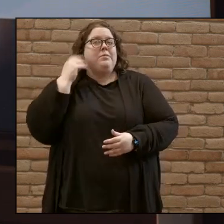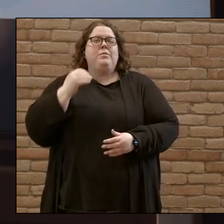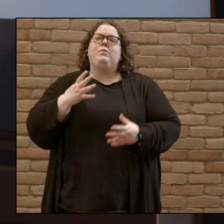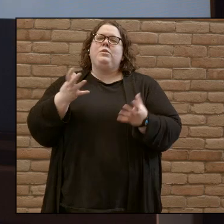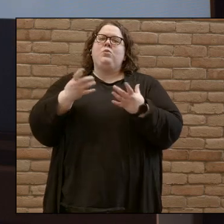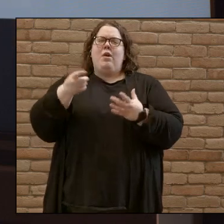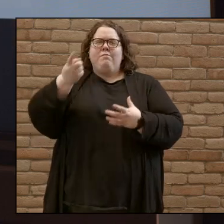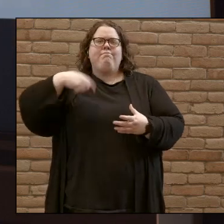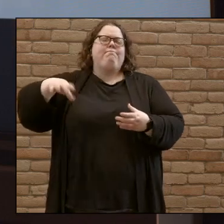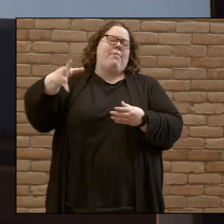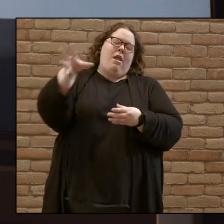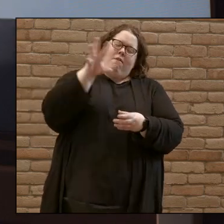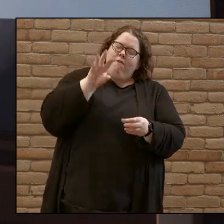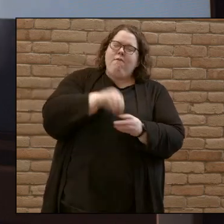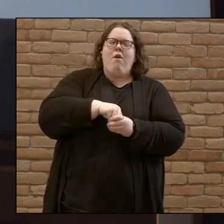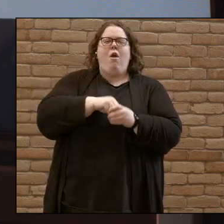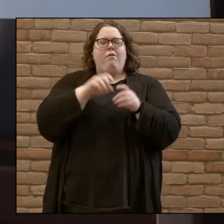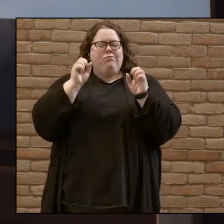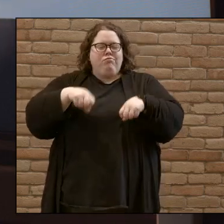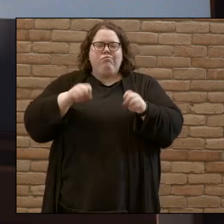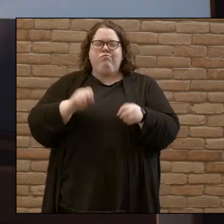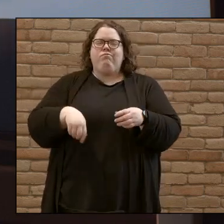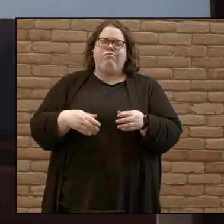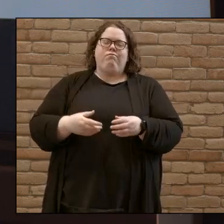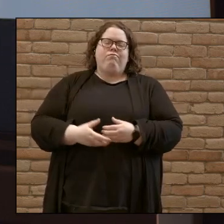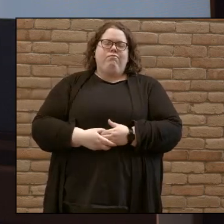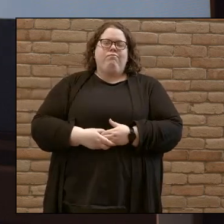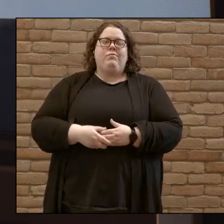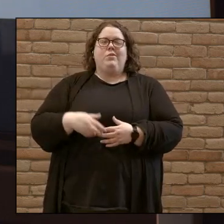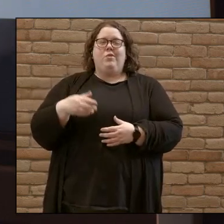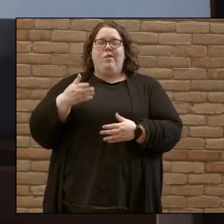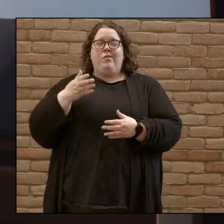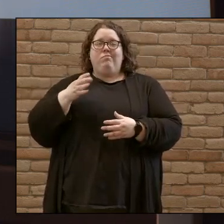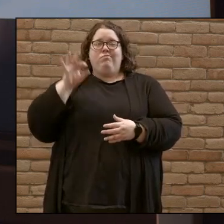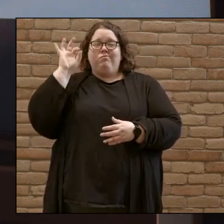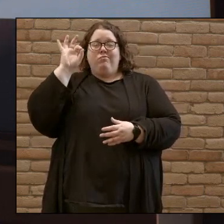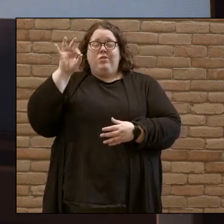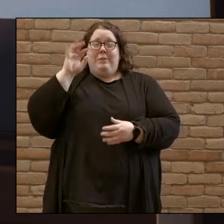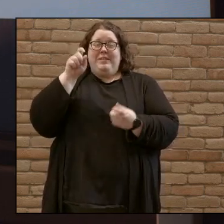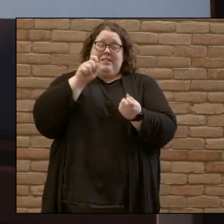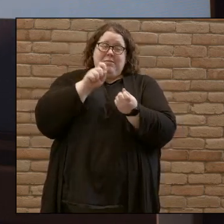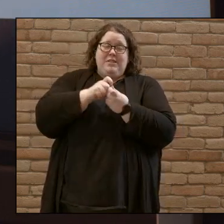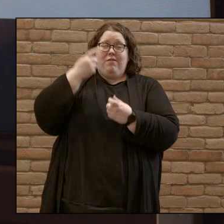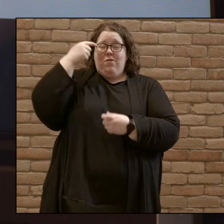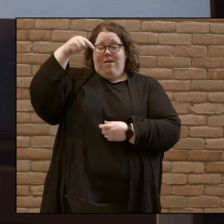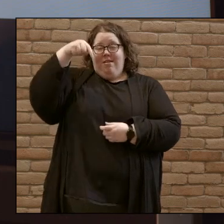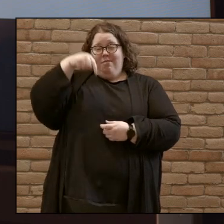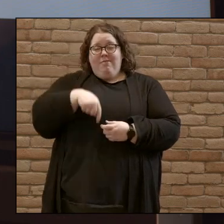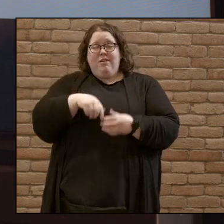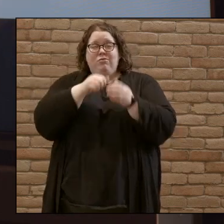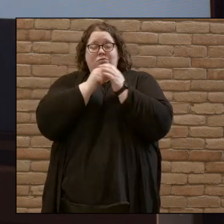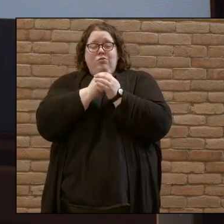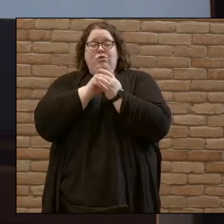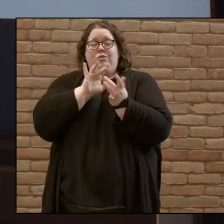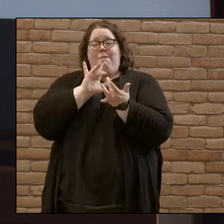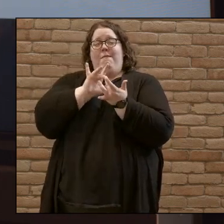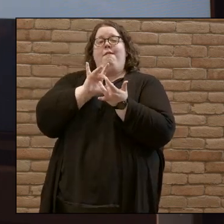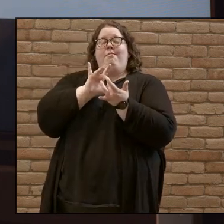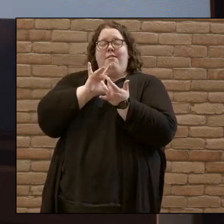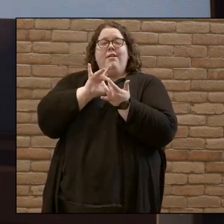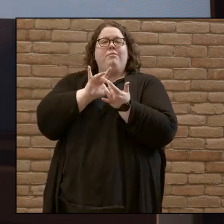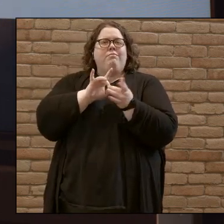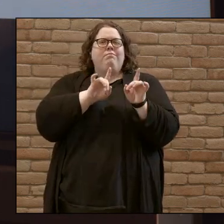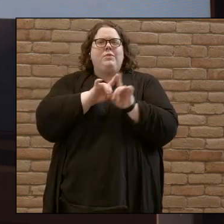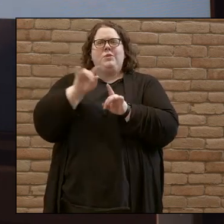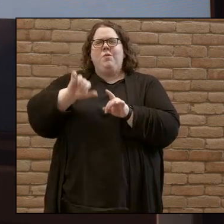possible. We have a sermon experience which is tailor-made for just this this worship setting, but we also have a lot of